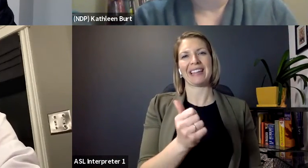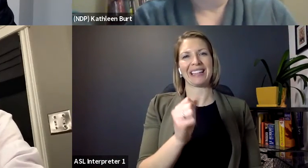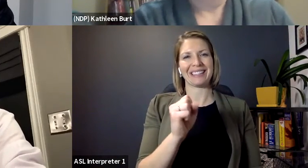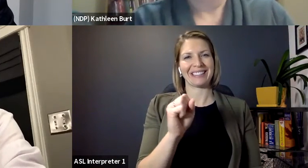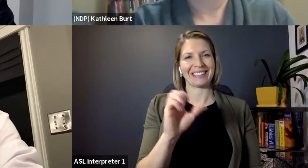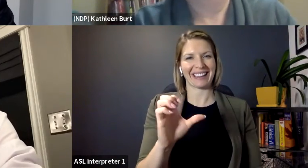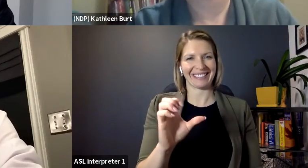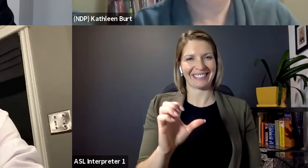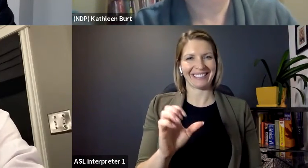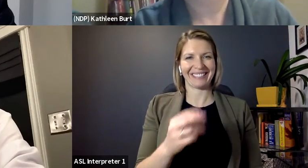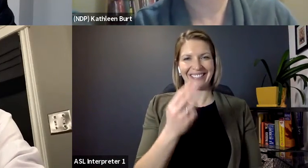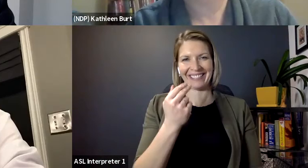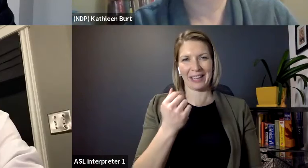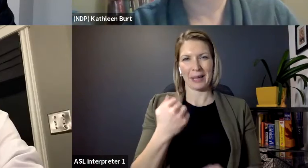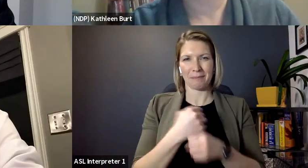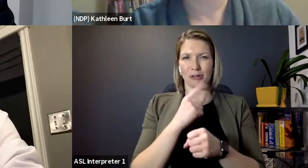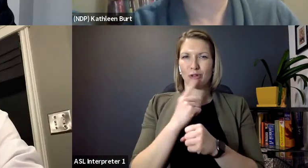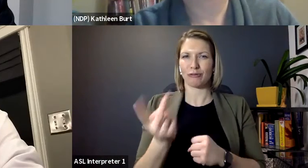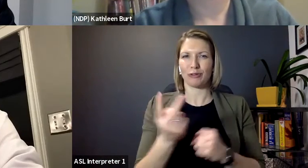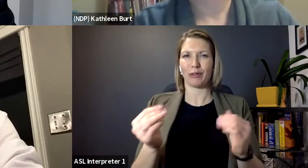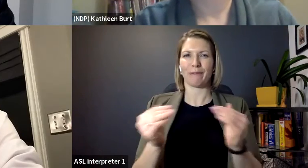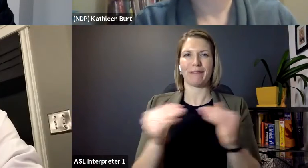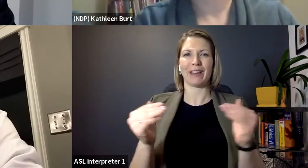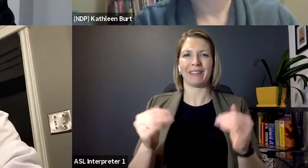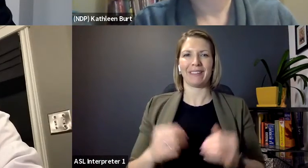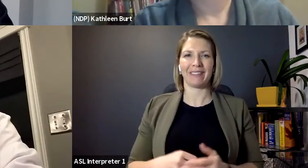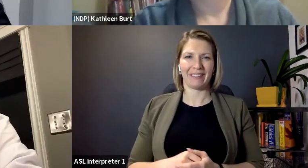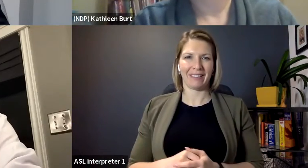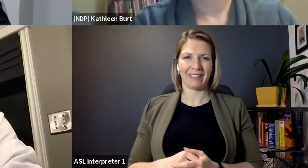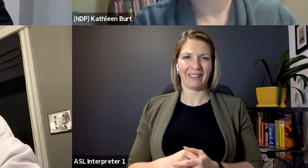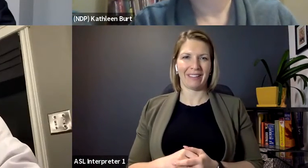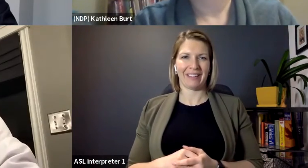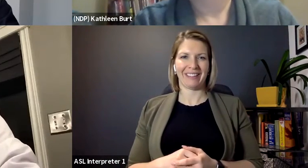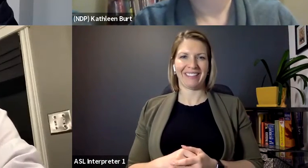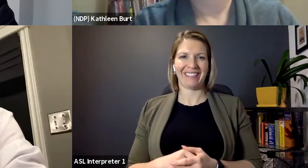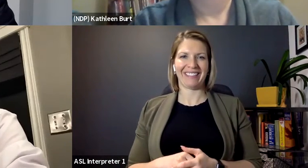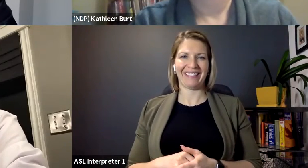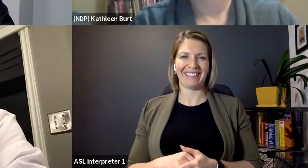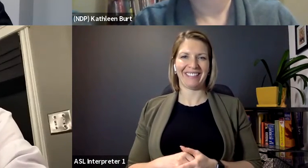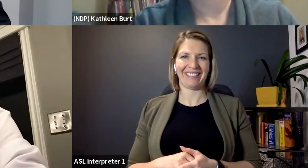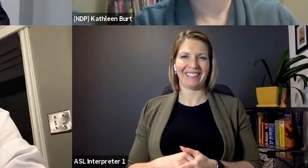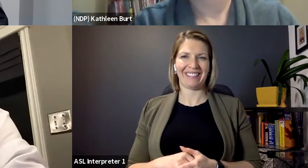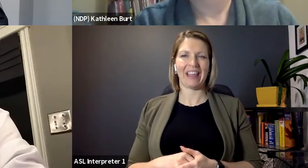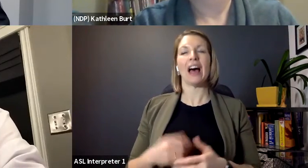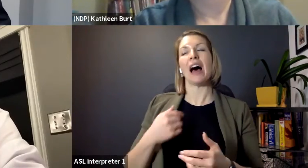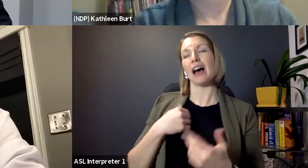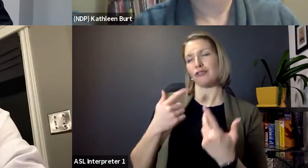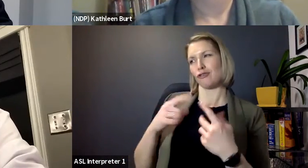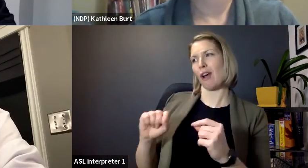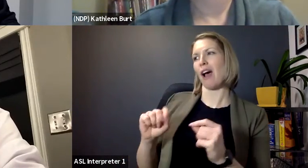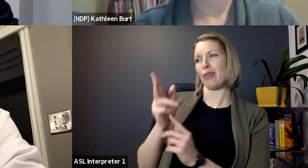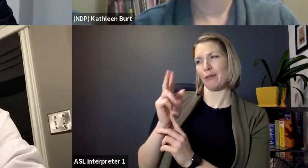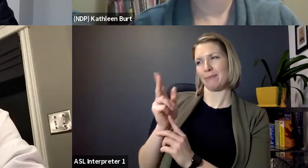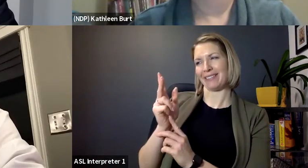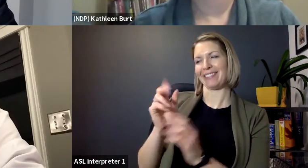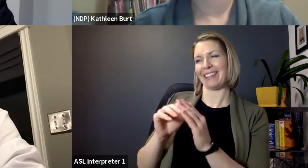Make things even for everyone. Thanks, Ian. I'll try to stick to the 3-minute mark for you. Thanks again for hosting